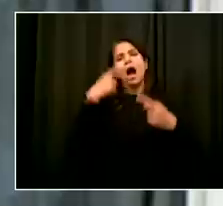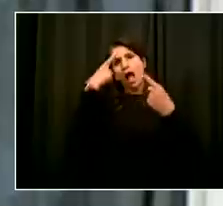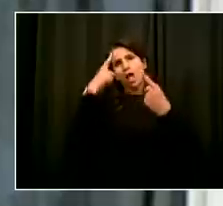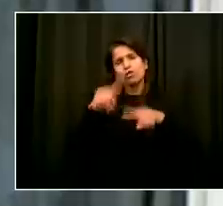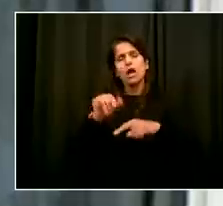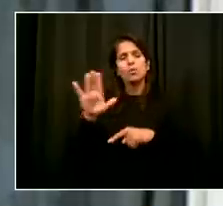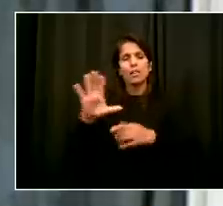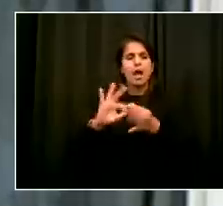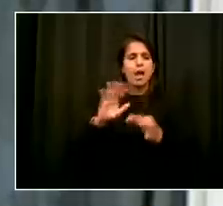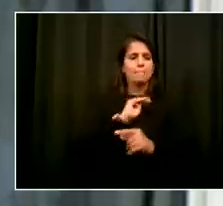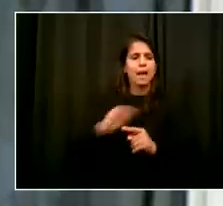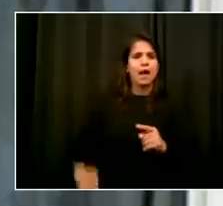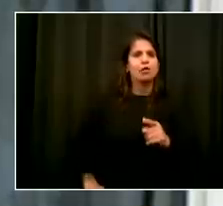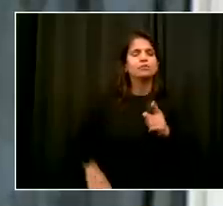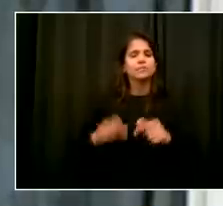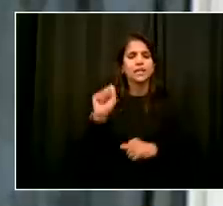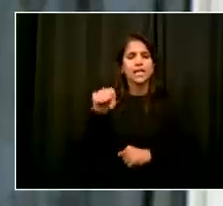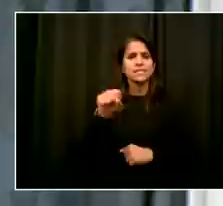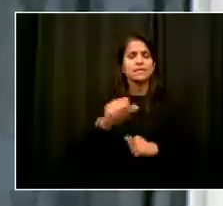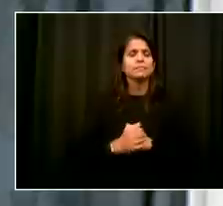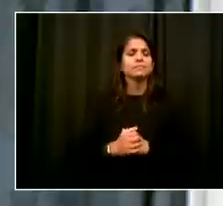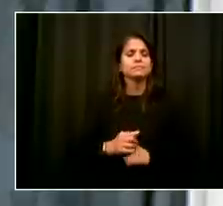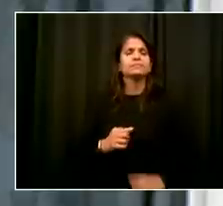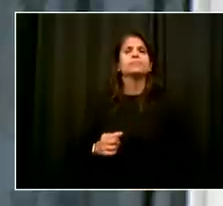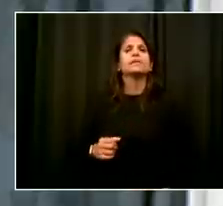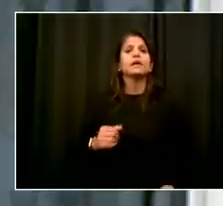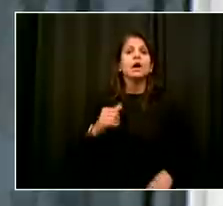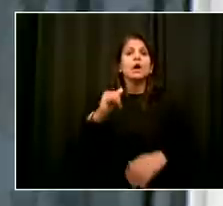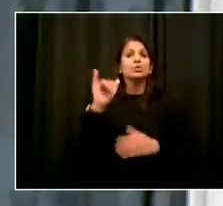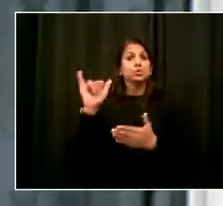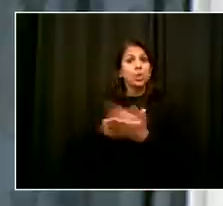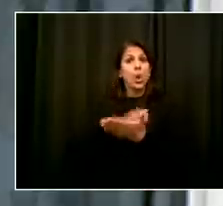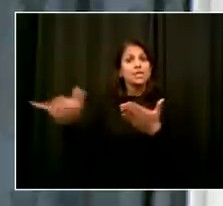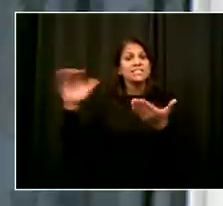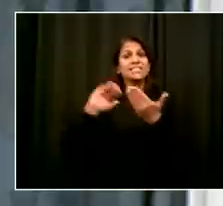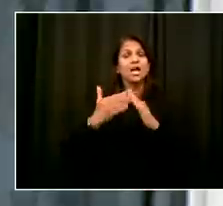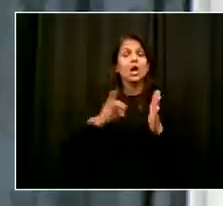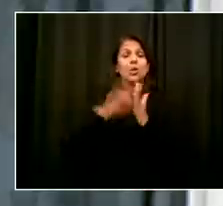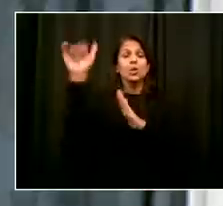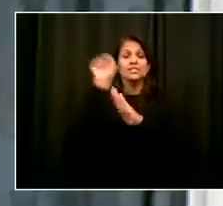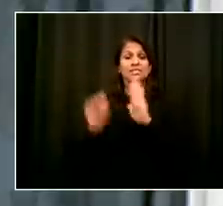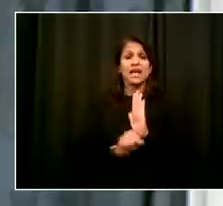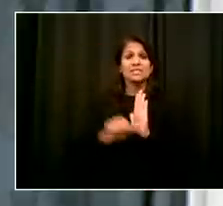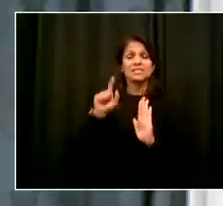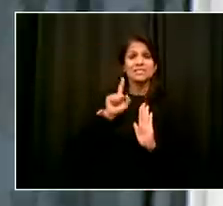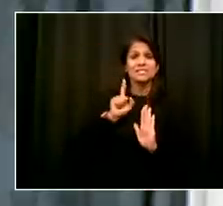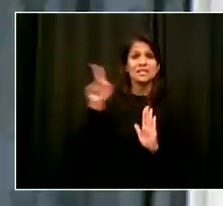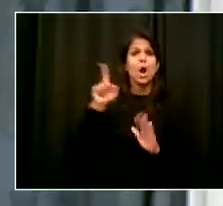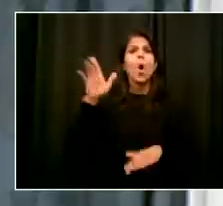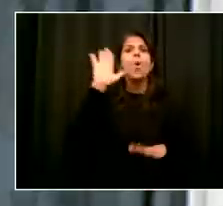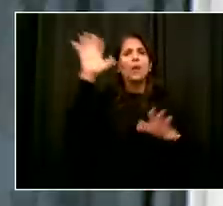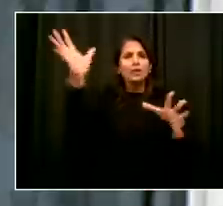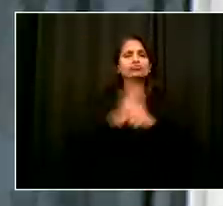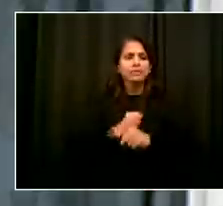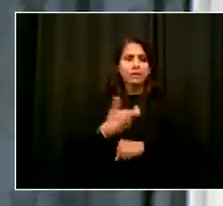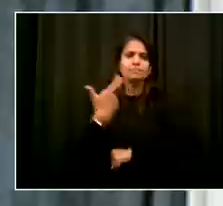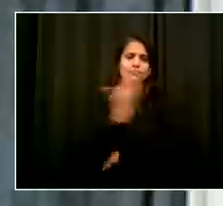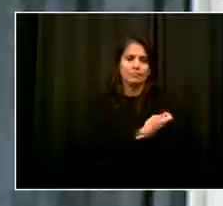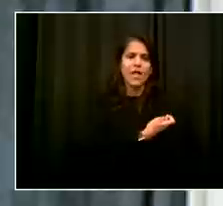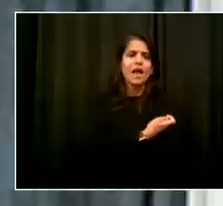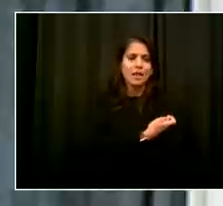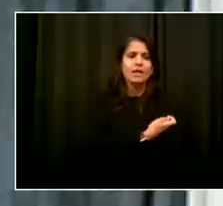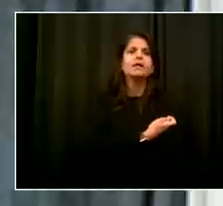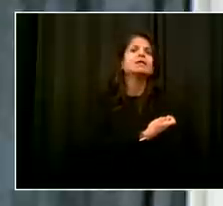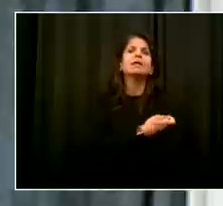that New York City, as well as New York State, will get the COVID-19 vaccine at the same time that others around the